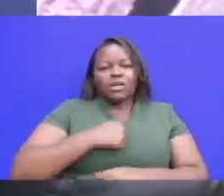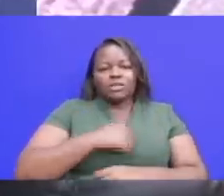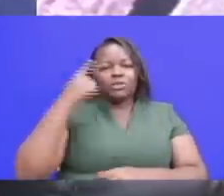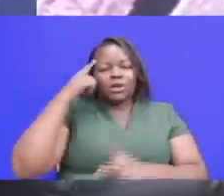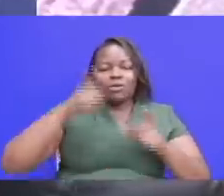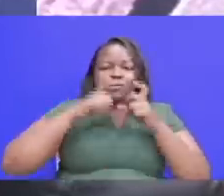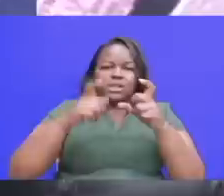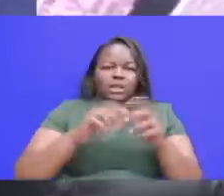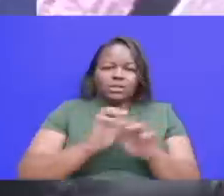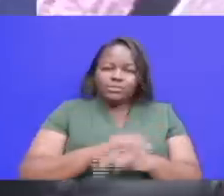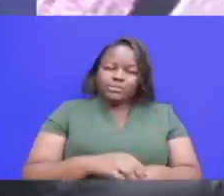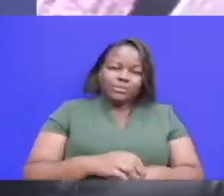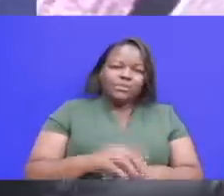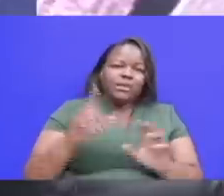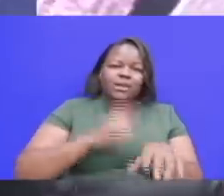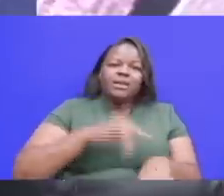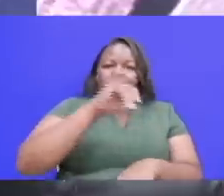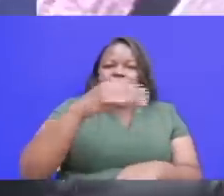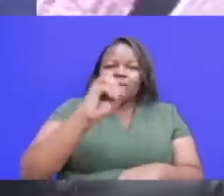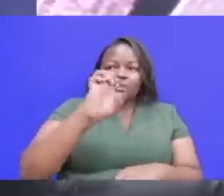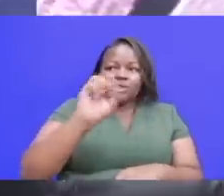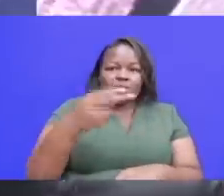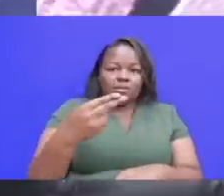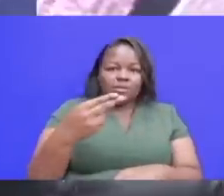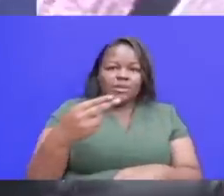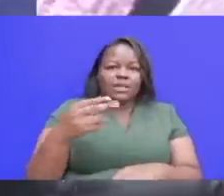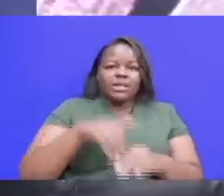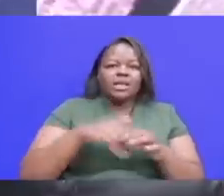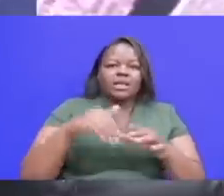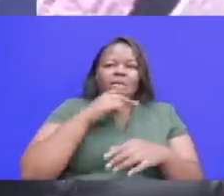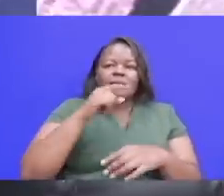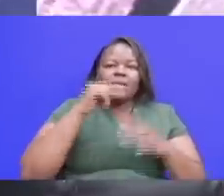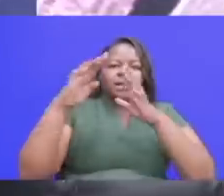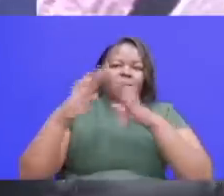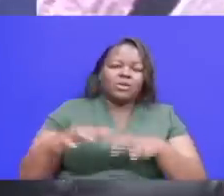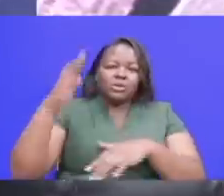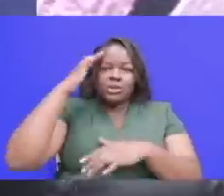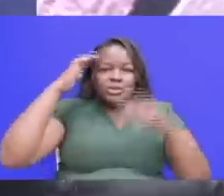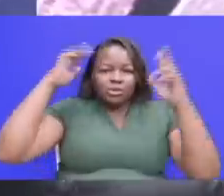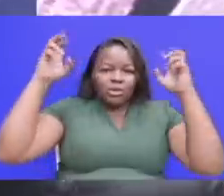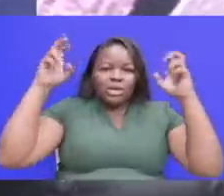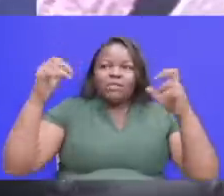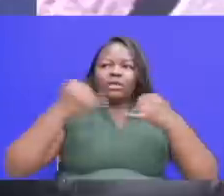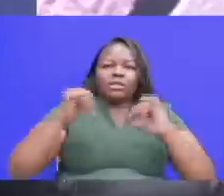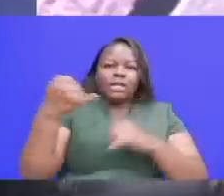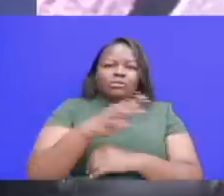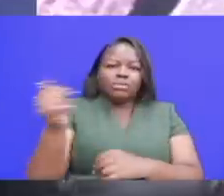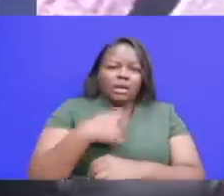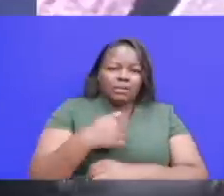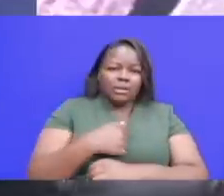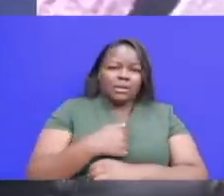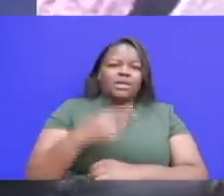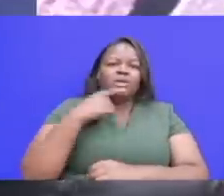Mm-hmm. And when Joseph was in Potiphar's house, some of us say, you know, the devil tricked me. No, there is no excuse for sin.